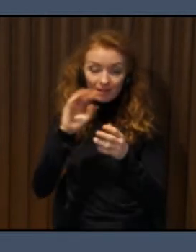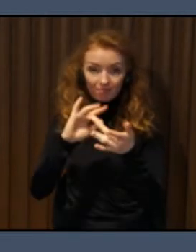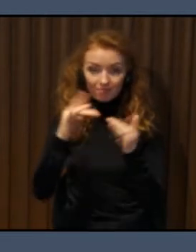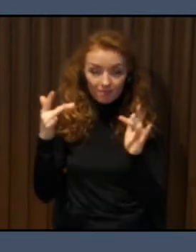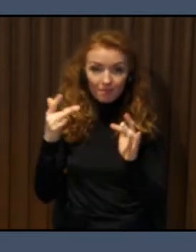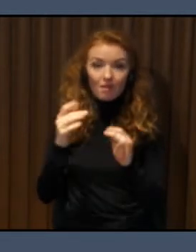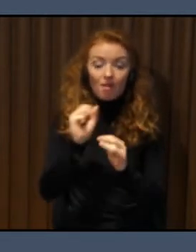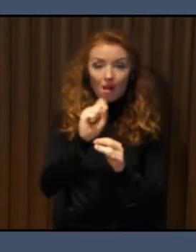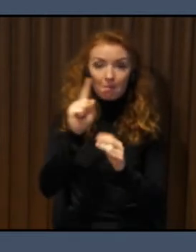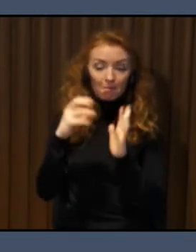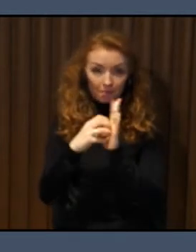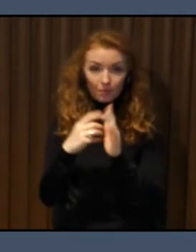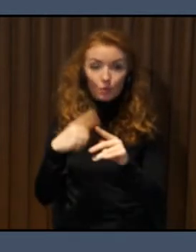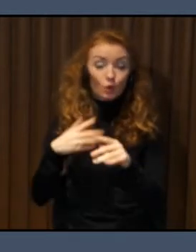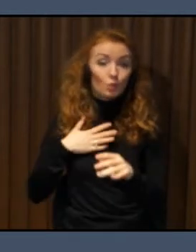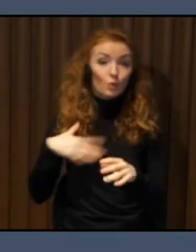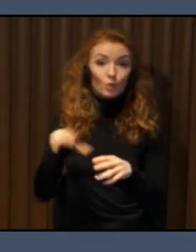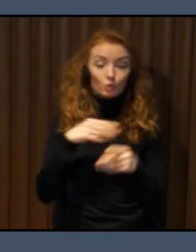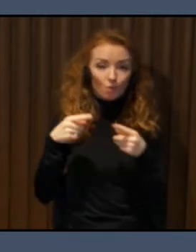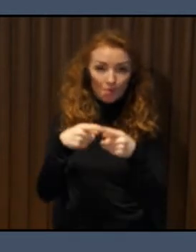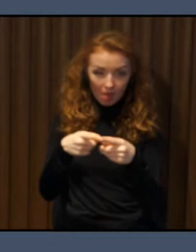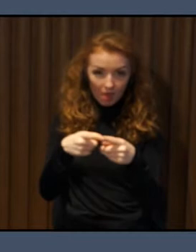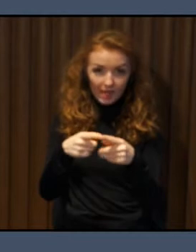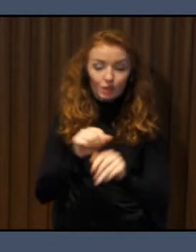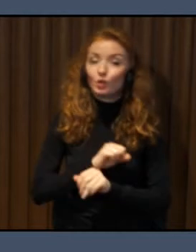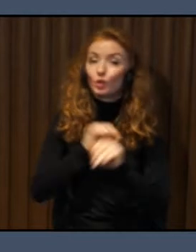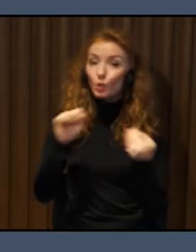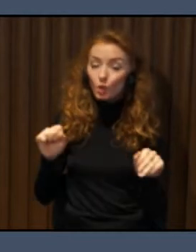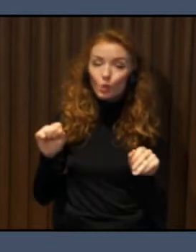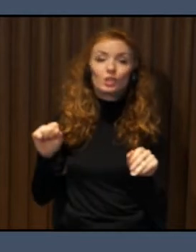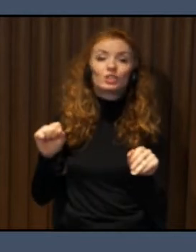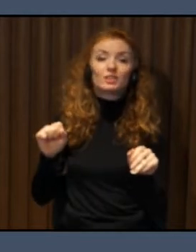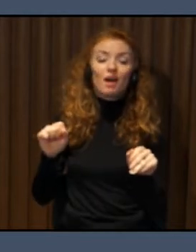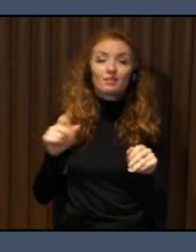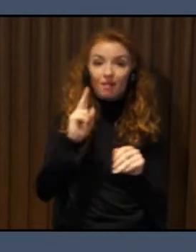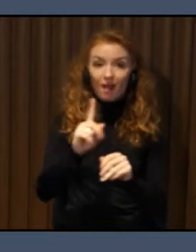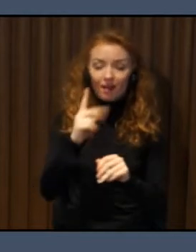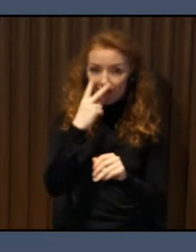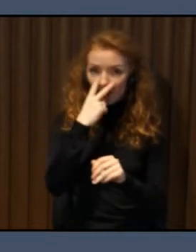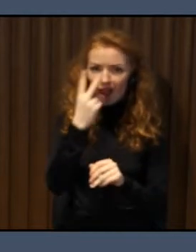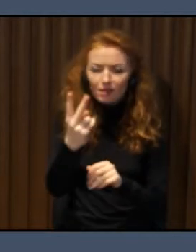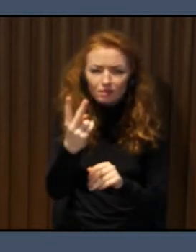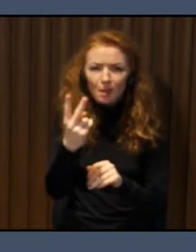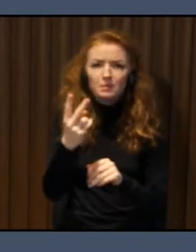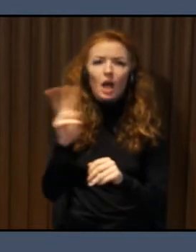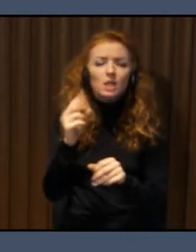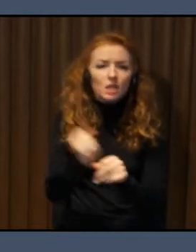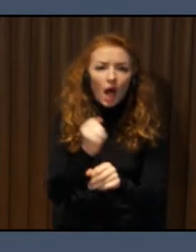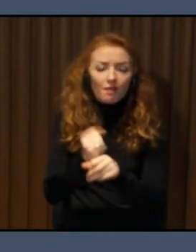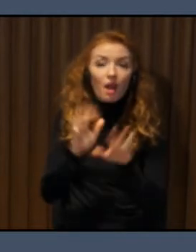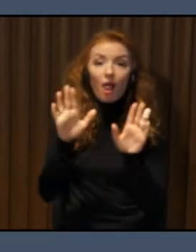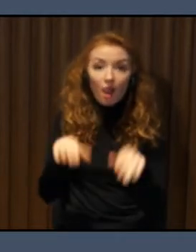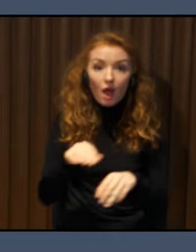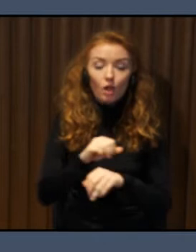make accessibility assessments to see what needs to be done in order to ensure inclusion for